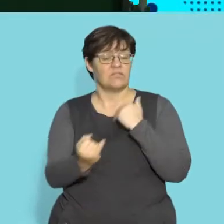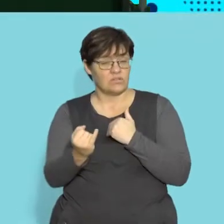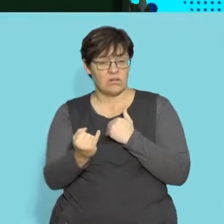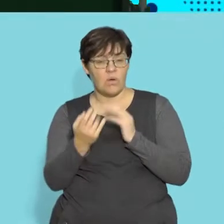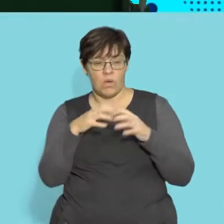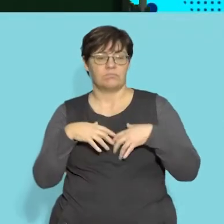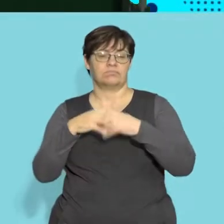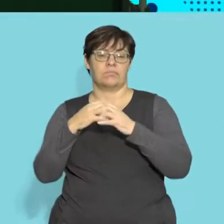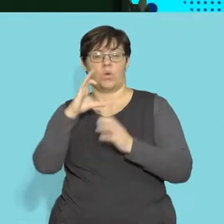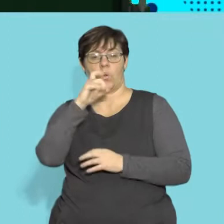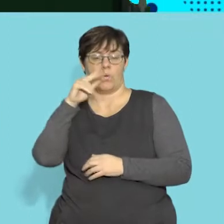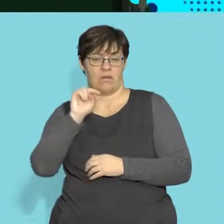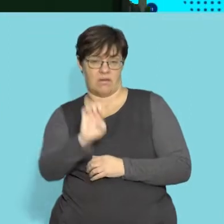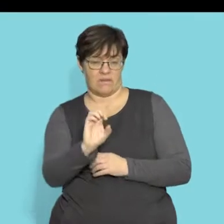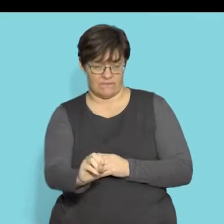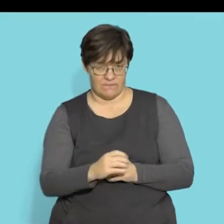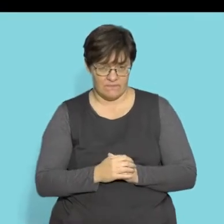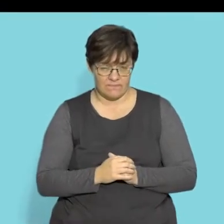and we clone that individual.